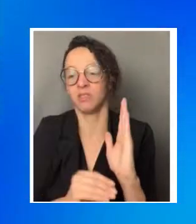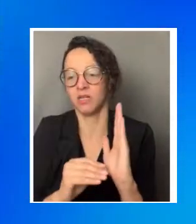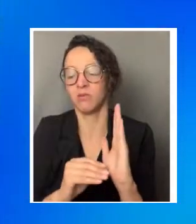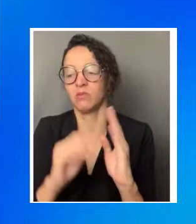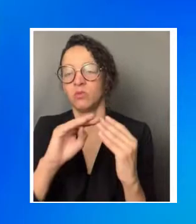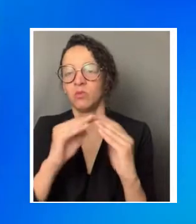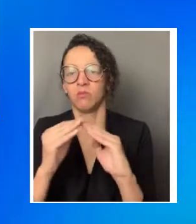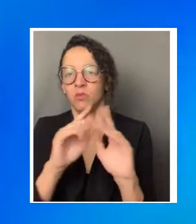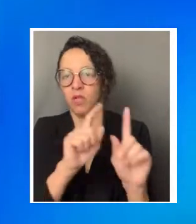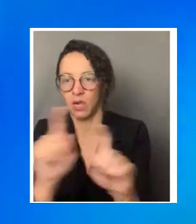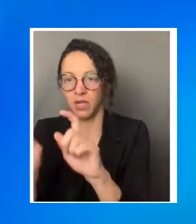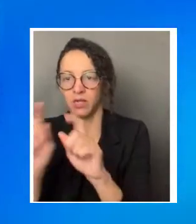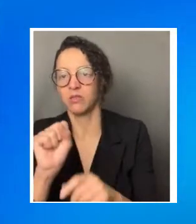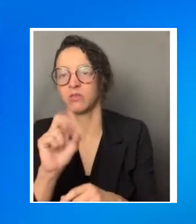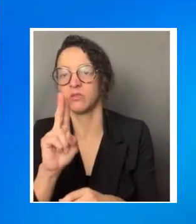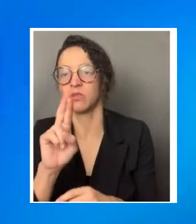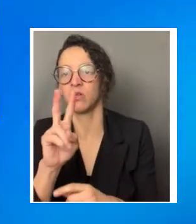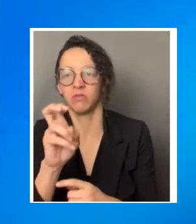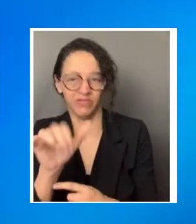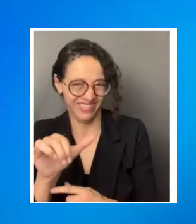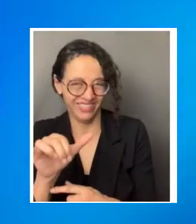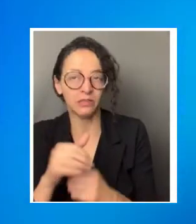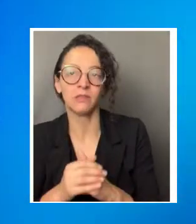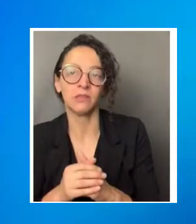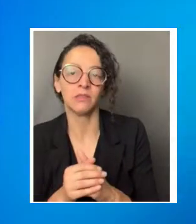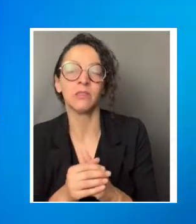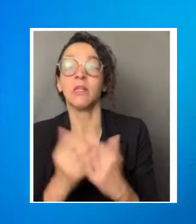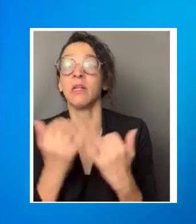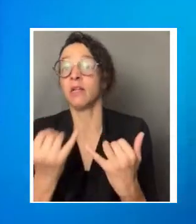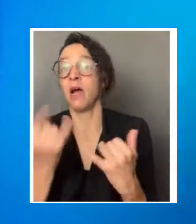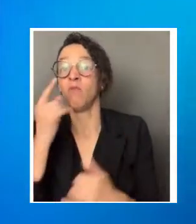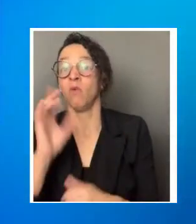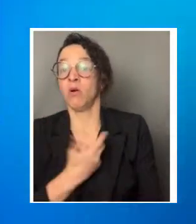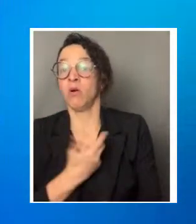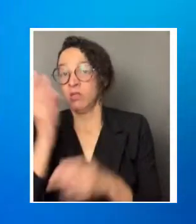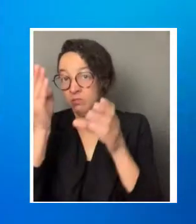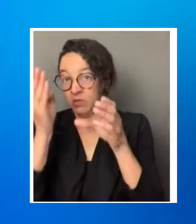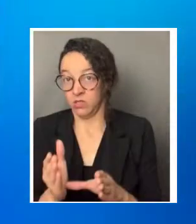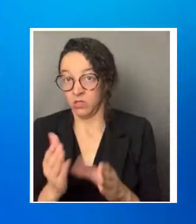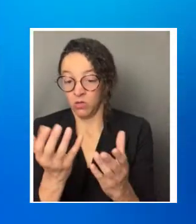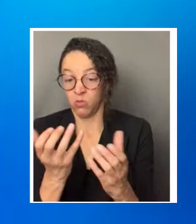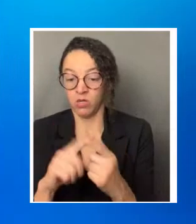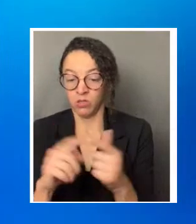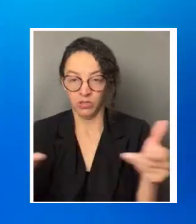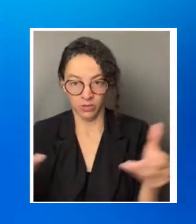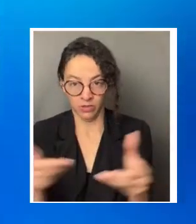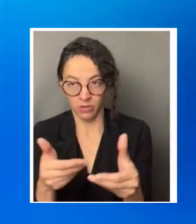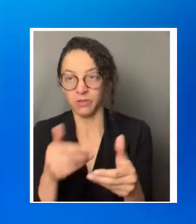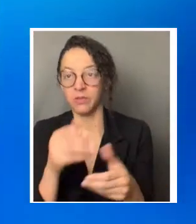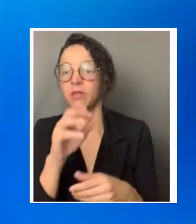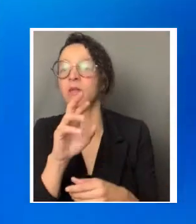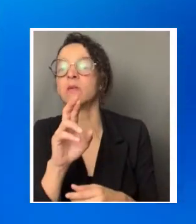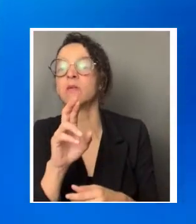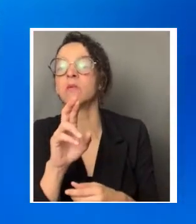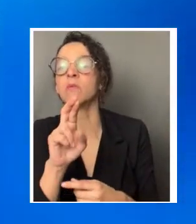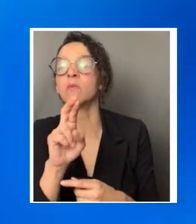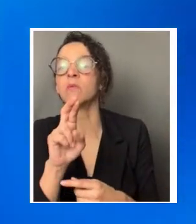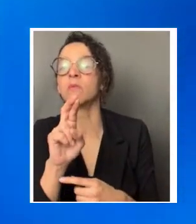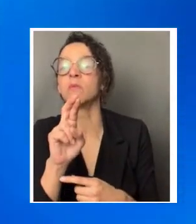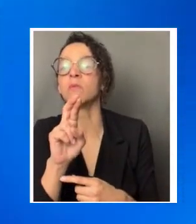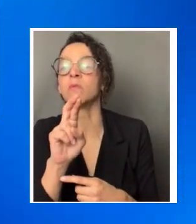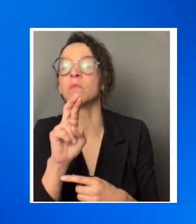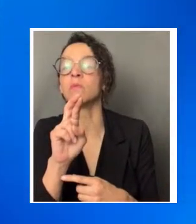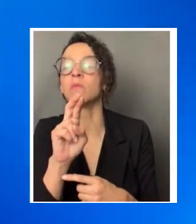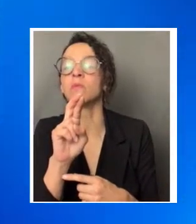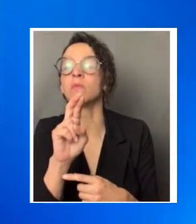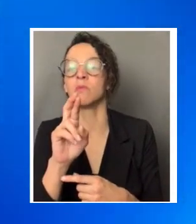For our speakers, I'd now like to introduce Rita Reyes Acosta, who is my supervisor. We'll